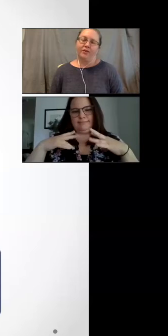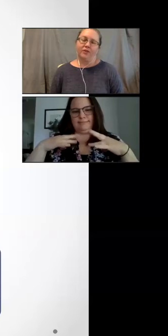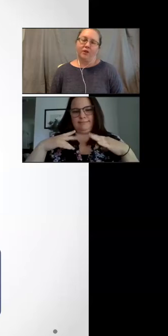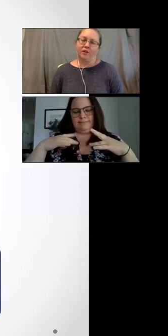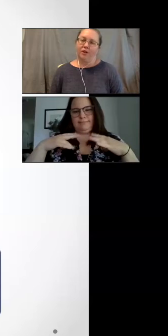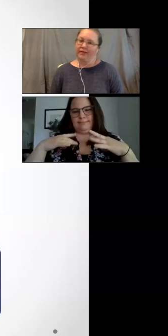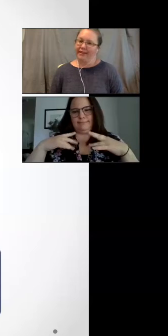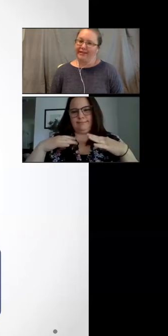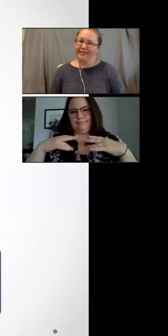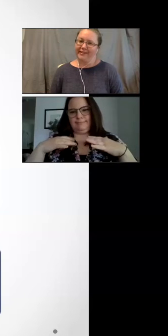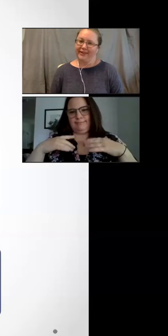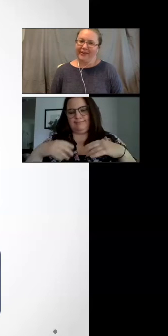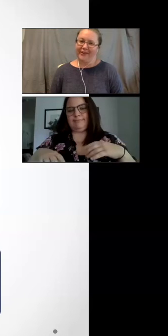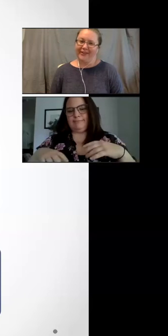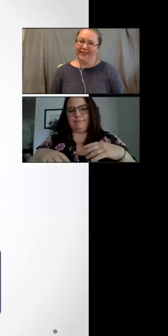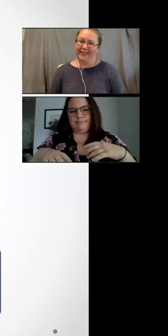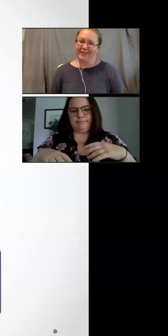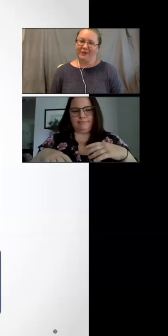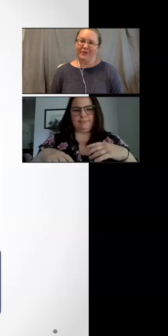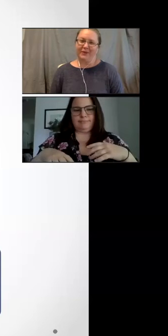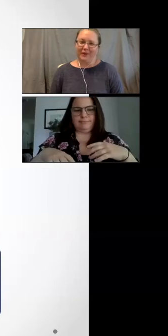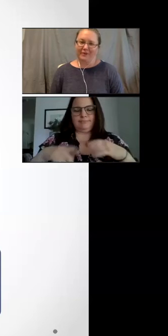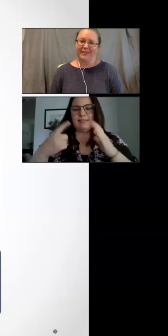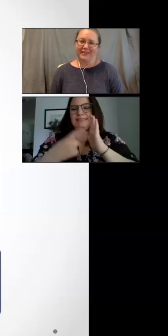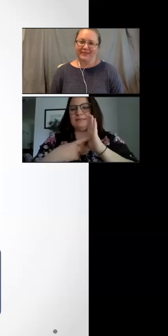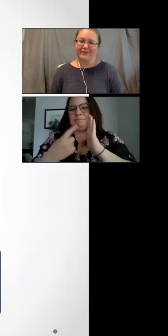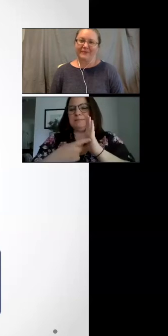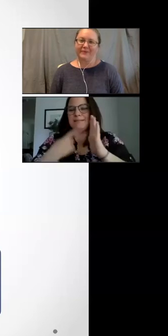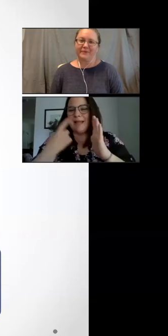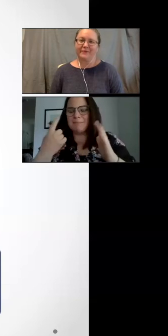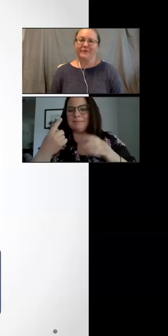and also on holidays. All holidays they spend with their families.